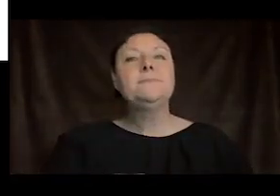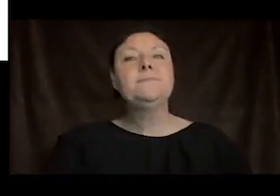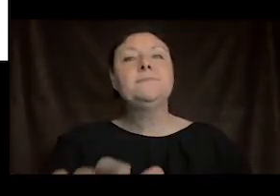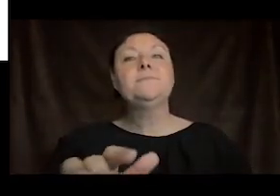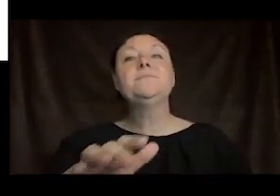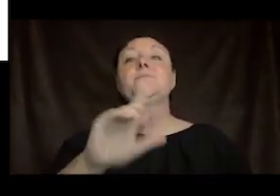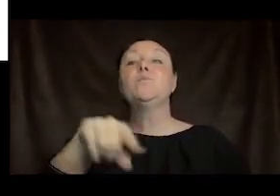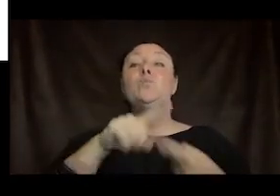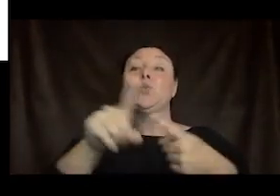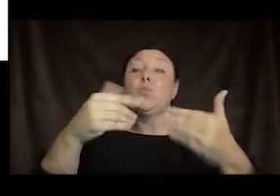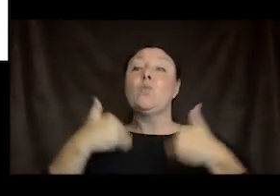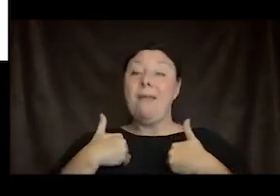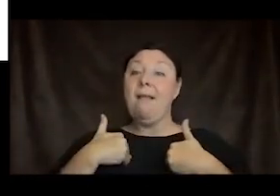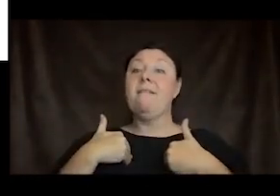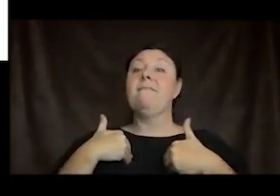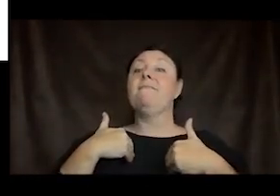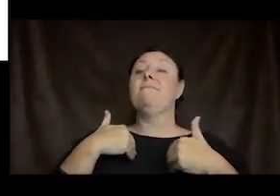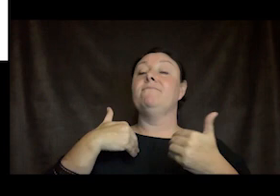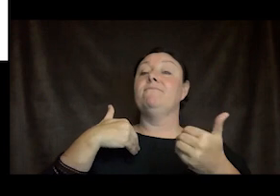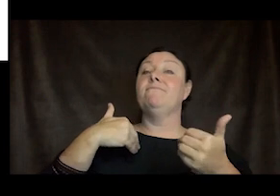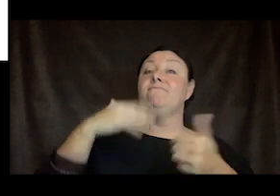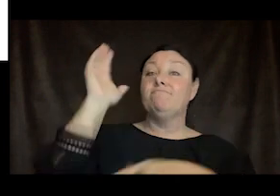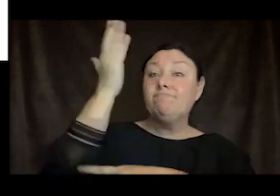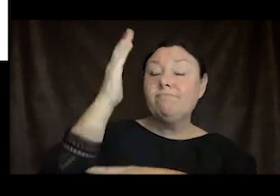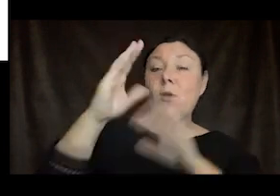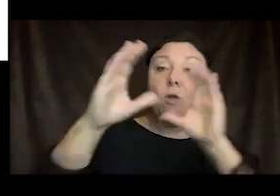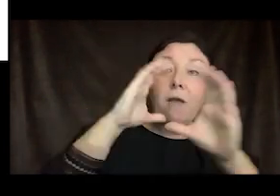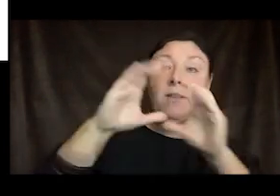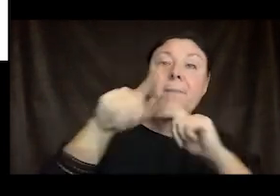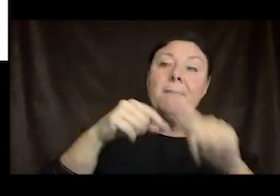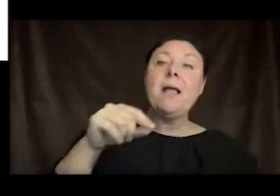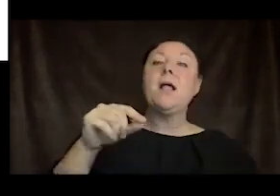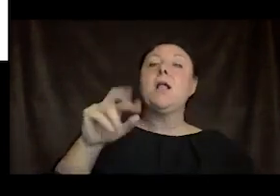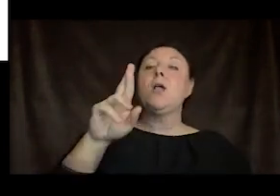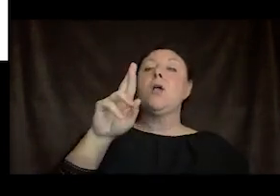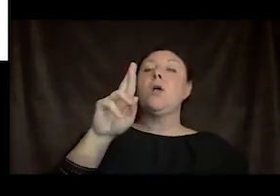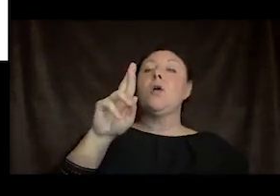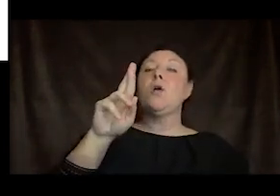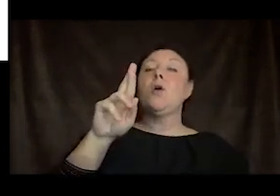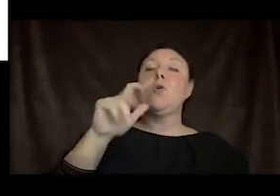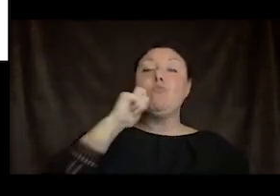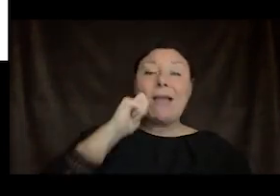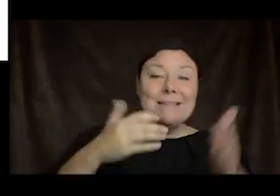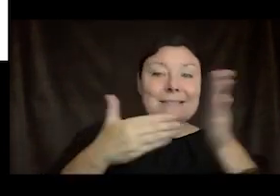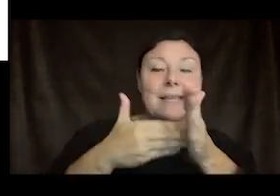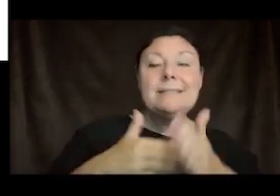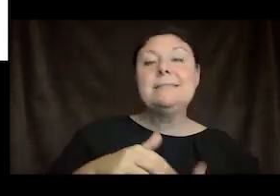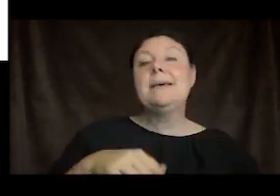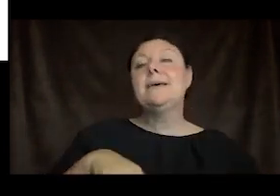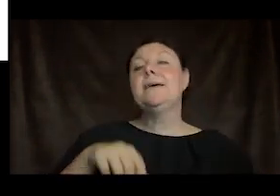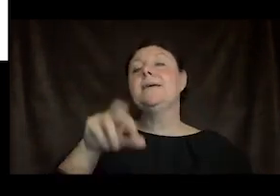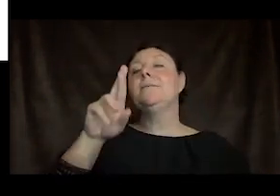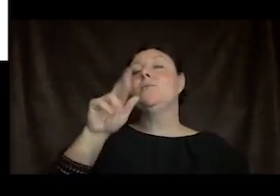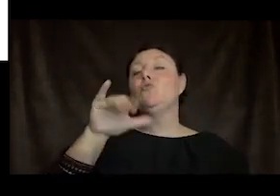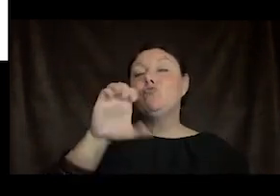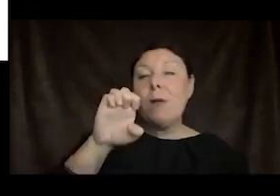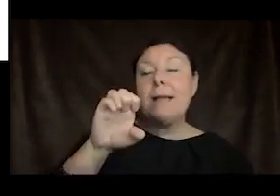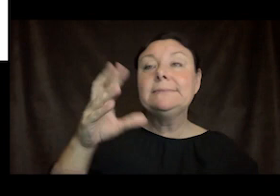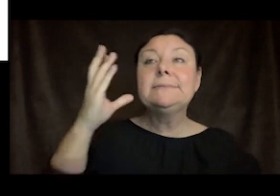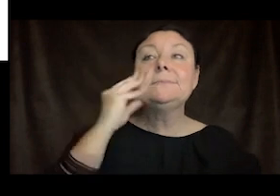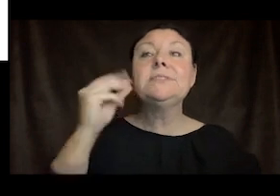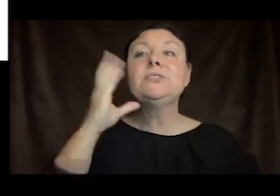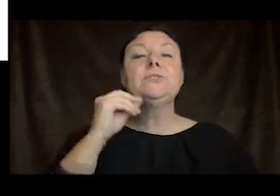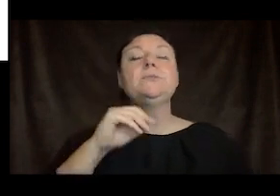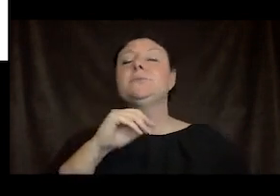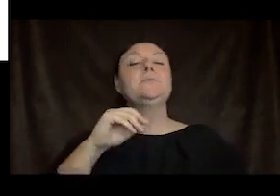Whenever you're going to have conversation about racialized experiences and racism, all this research here supports